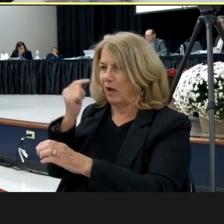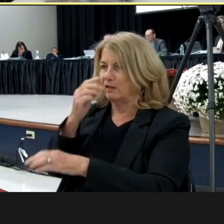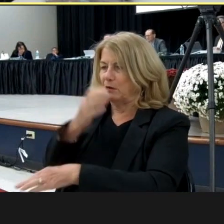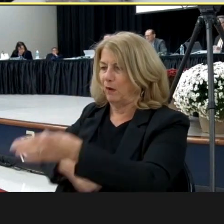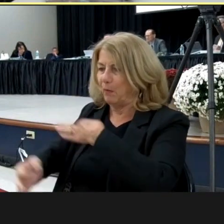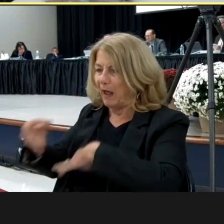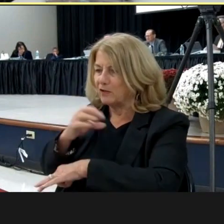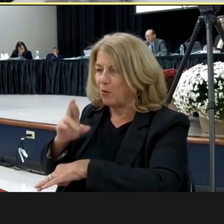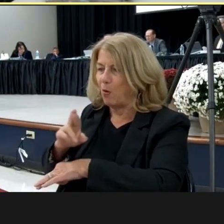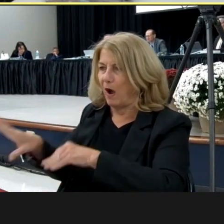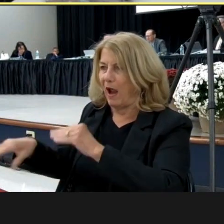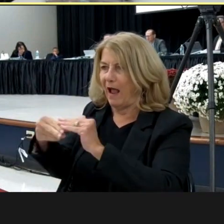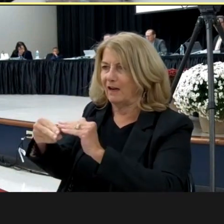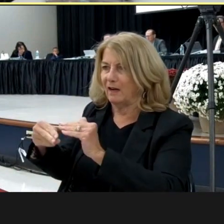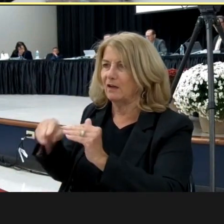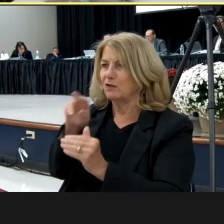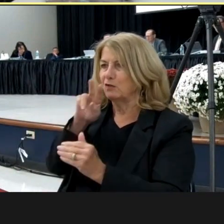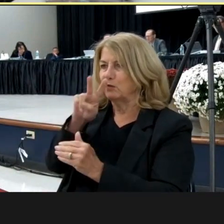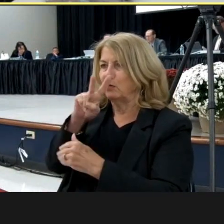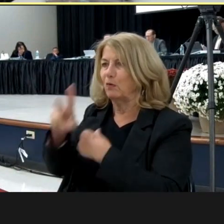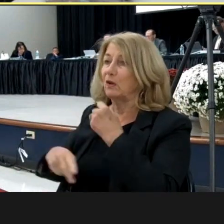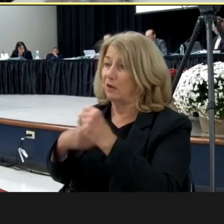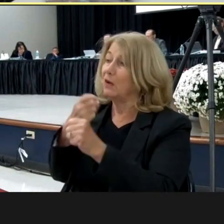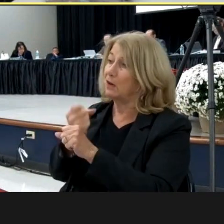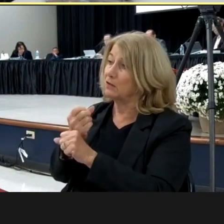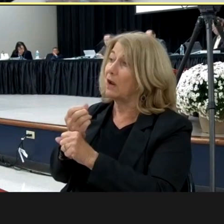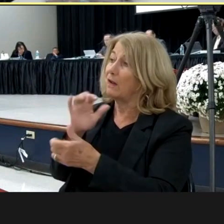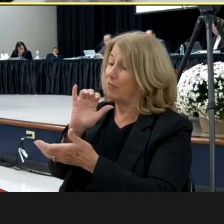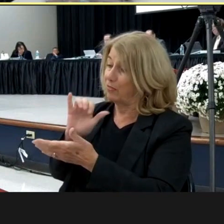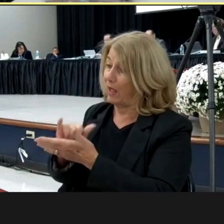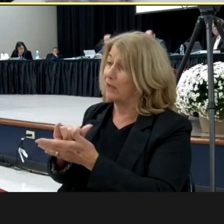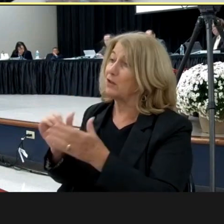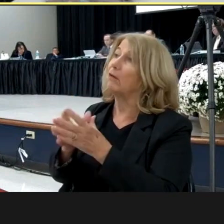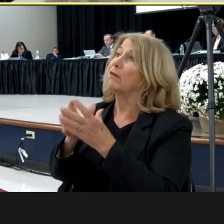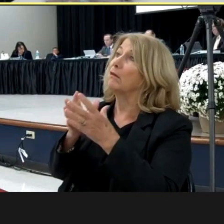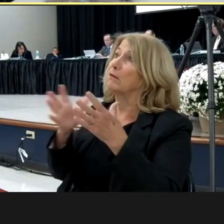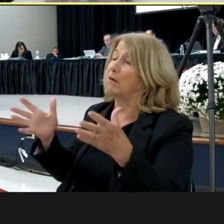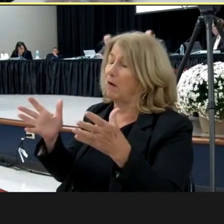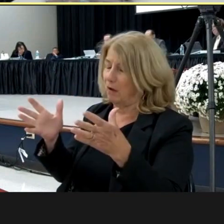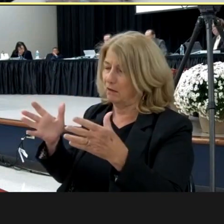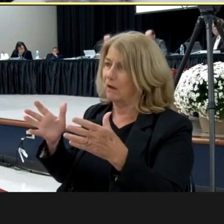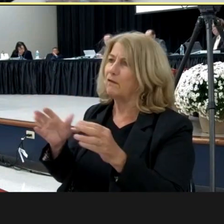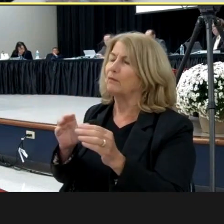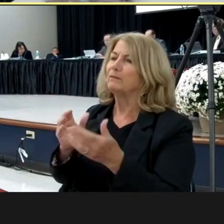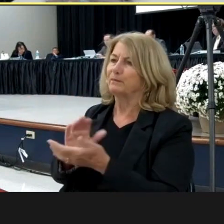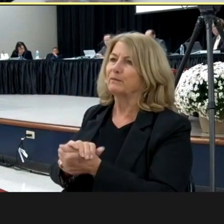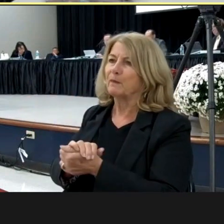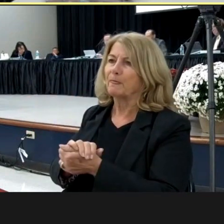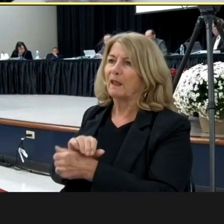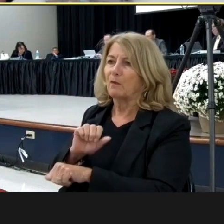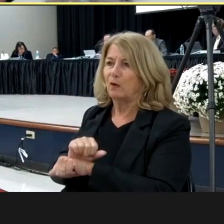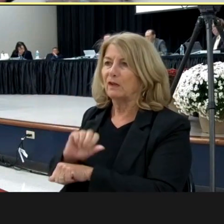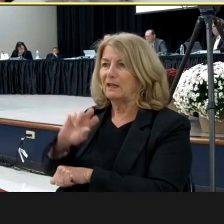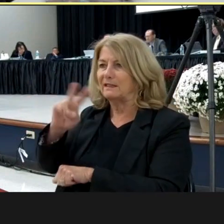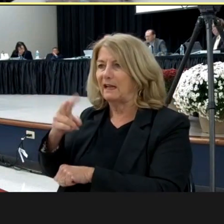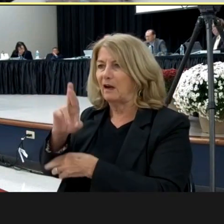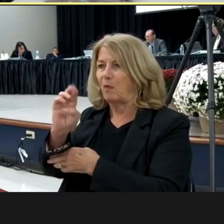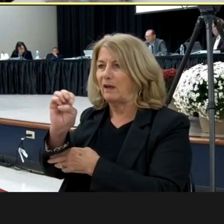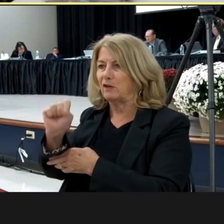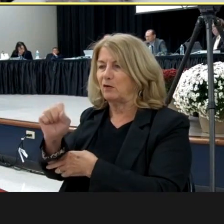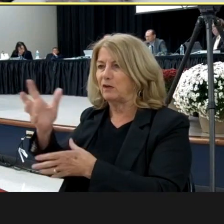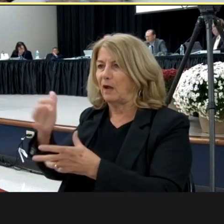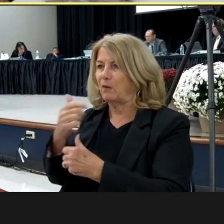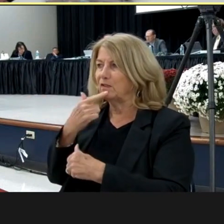added in 2 fiscal years, which is quite a significant move. The second resolution I wanted to highlight